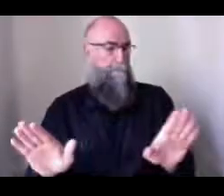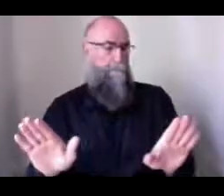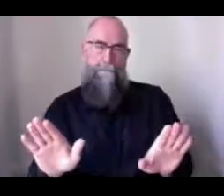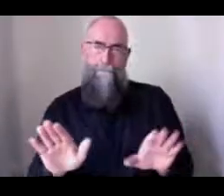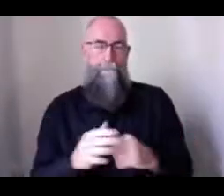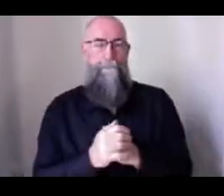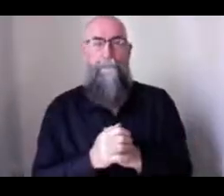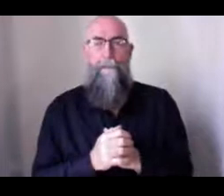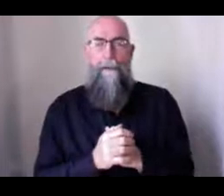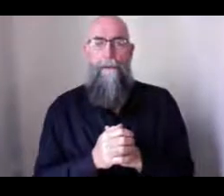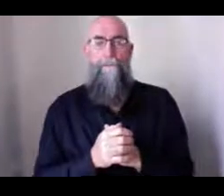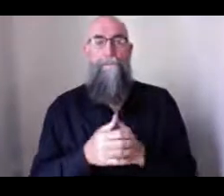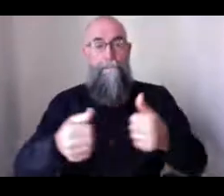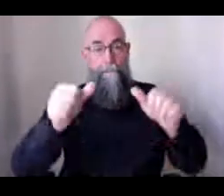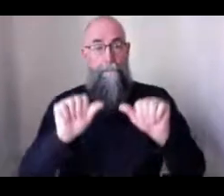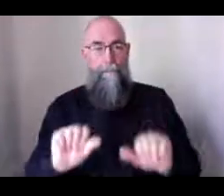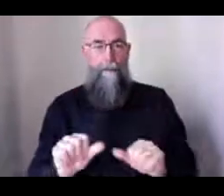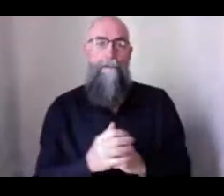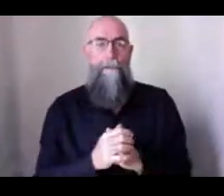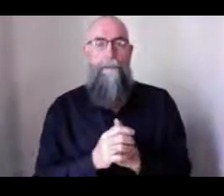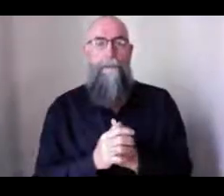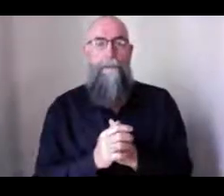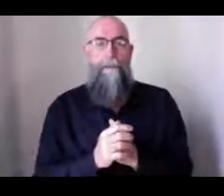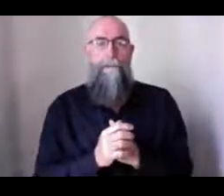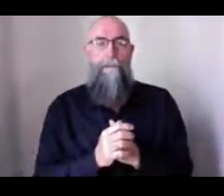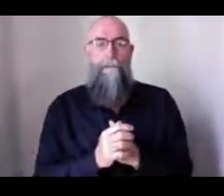Next slide, please.